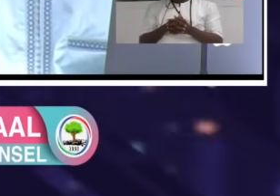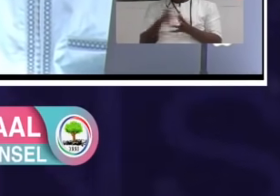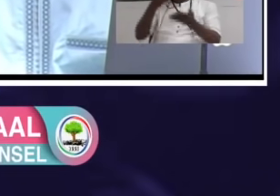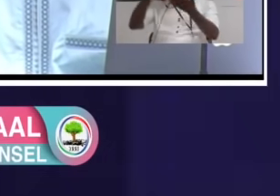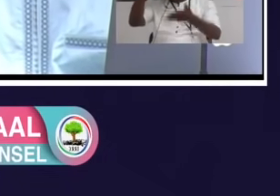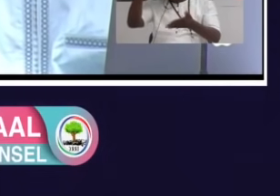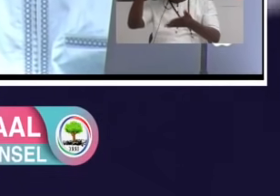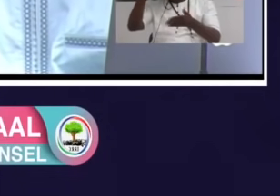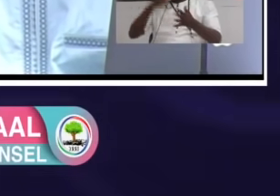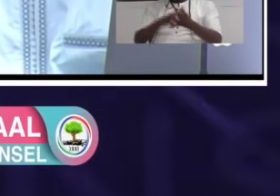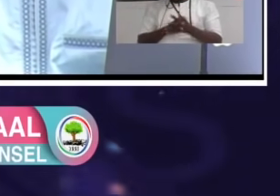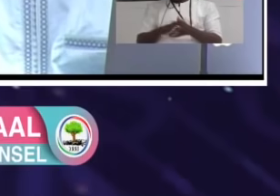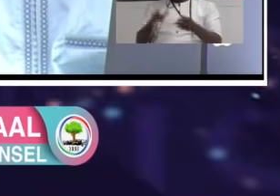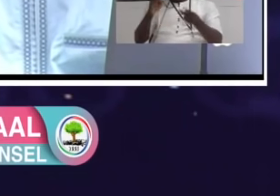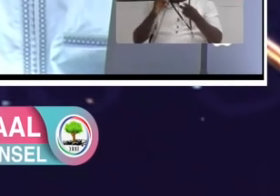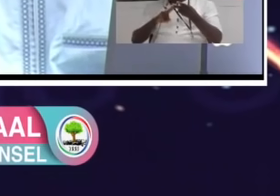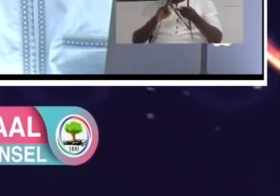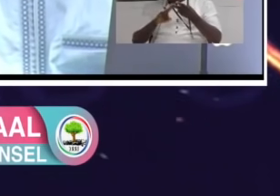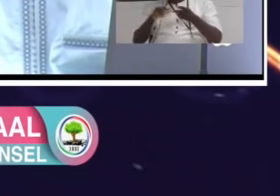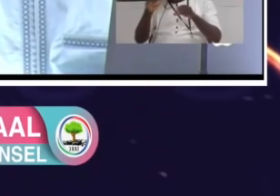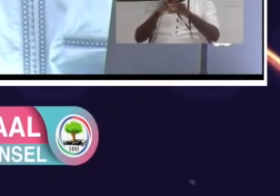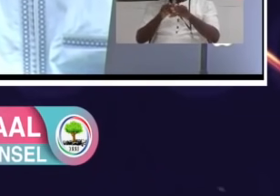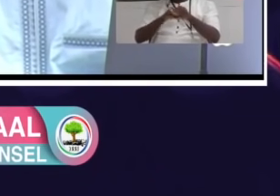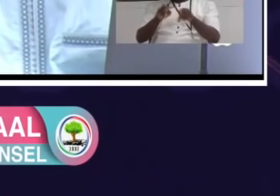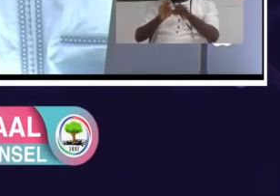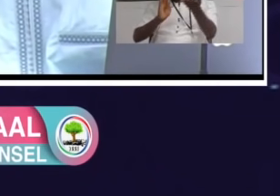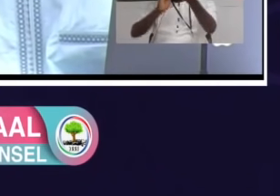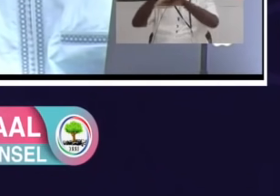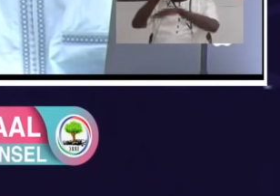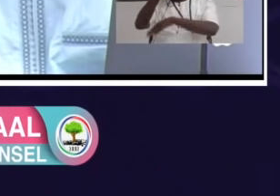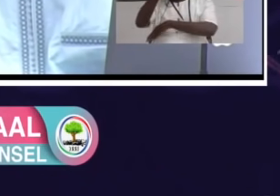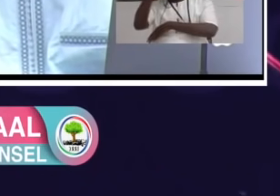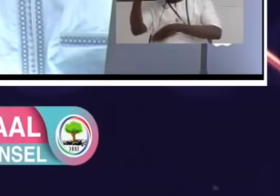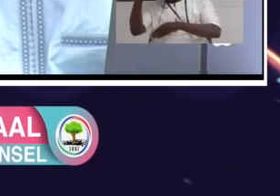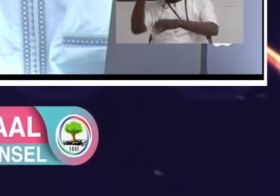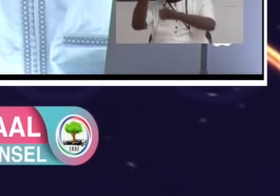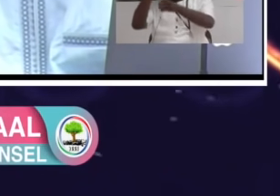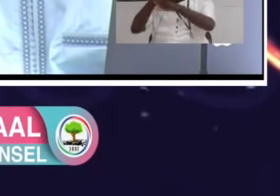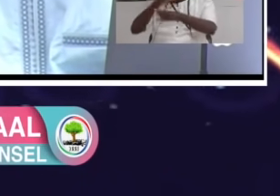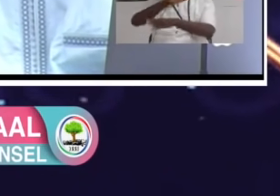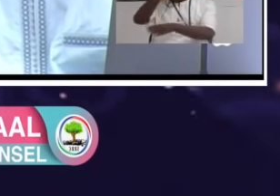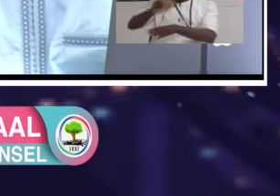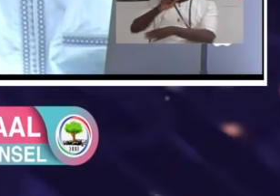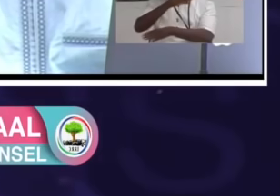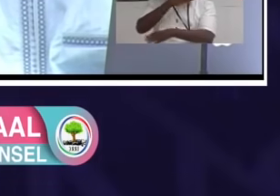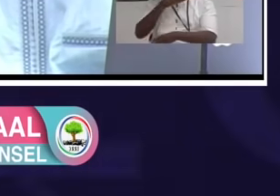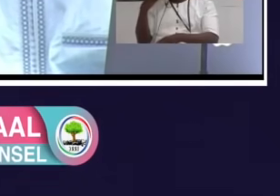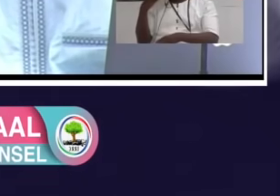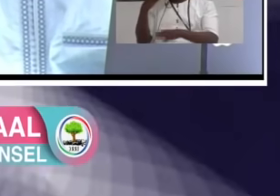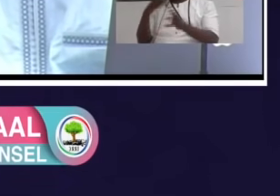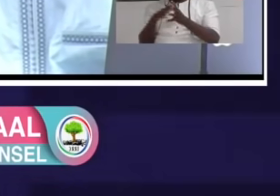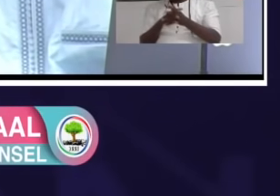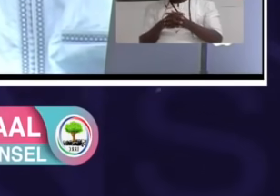Correct. Correct. You were there when over 30 Ghanaians were killed. Nekanga fofu biñu reeyé fanweri